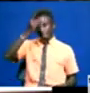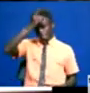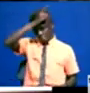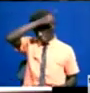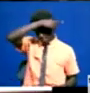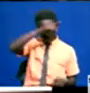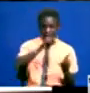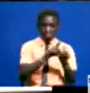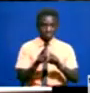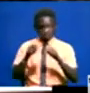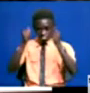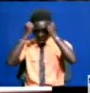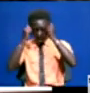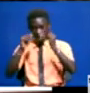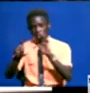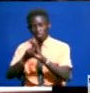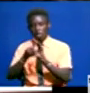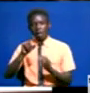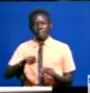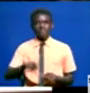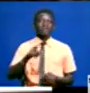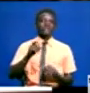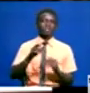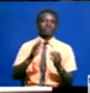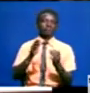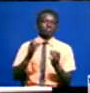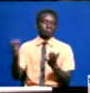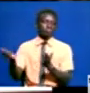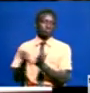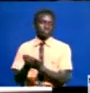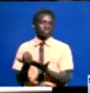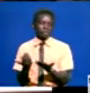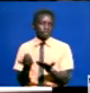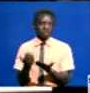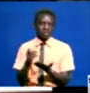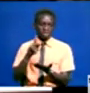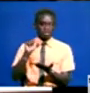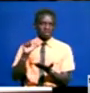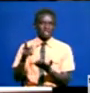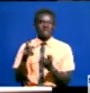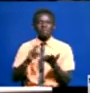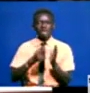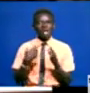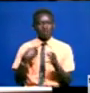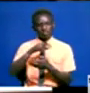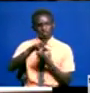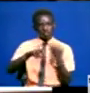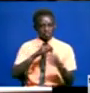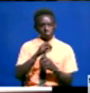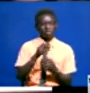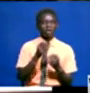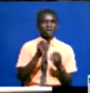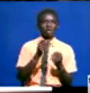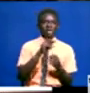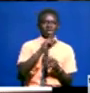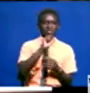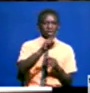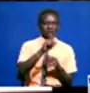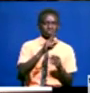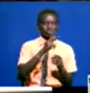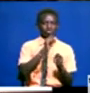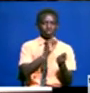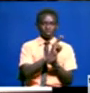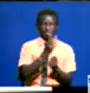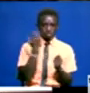can still be admitted at KSL. So there's a contradiction between KSL Act 2012 and the Legal Education